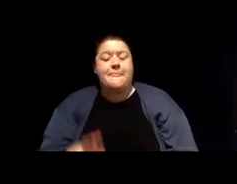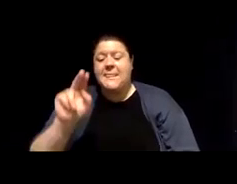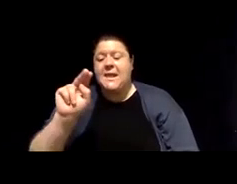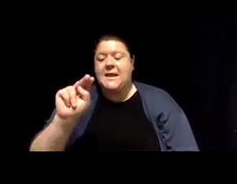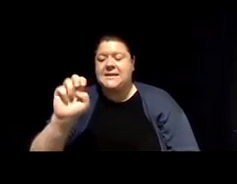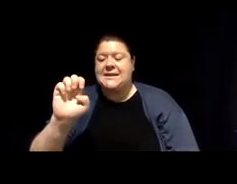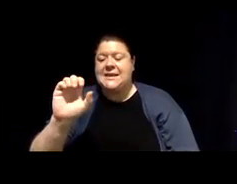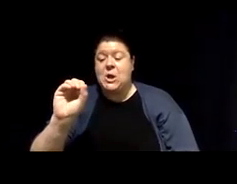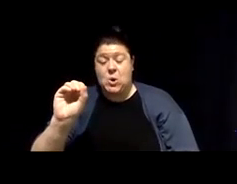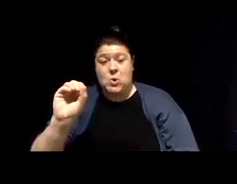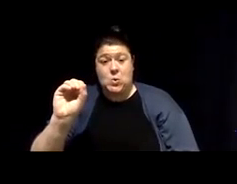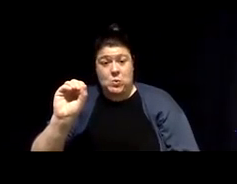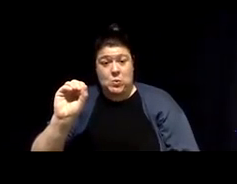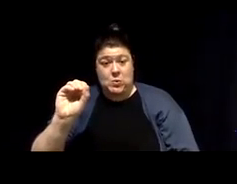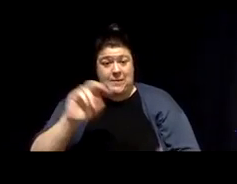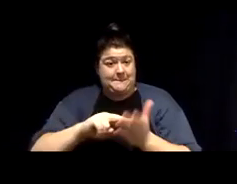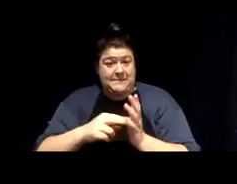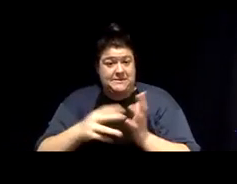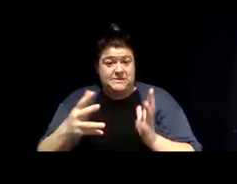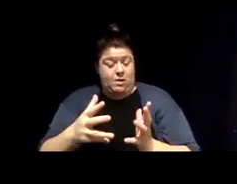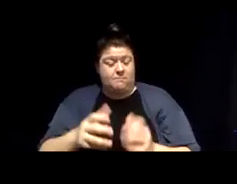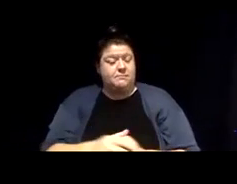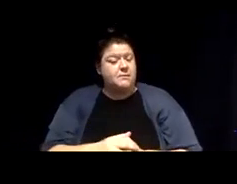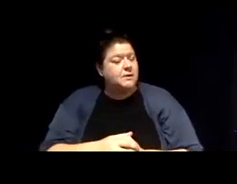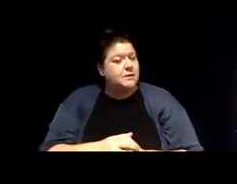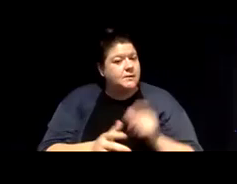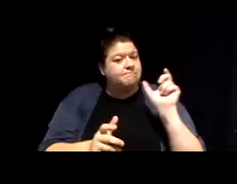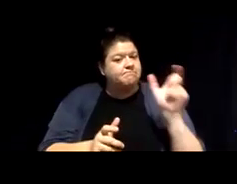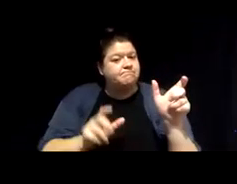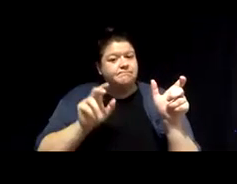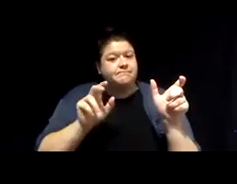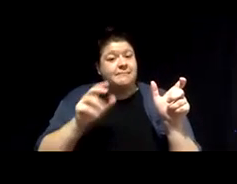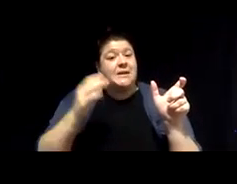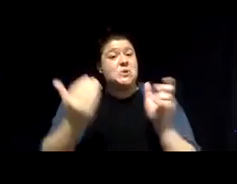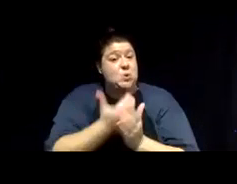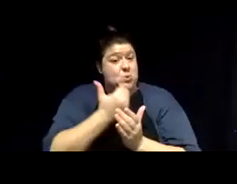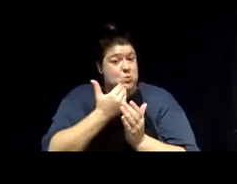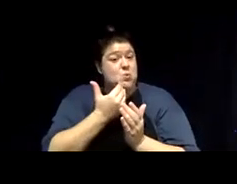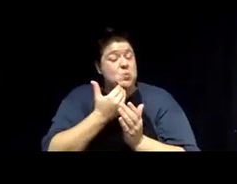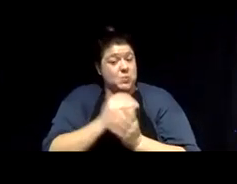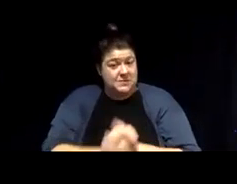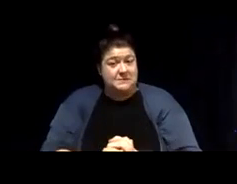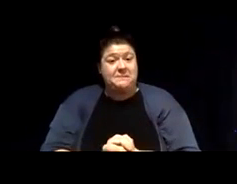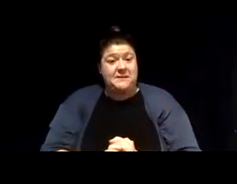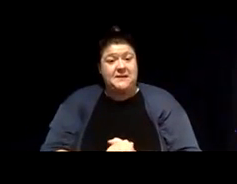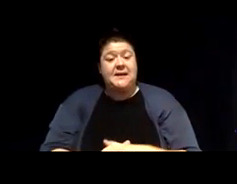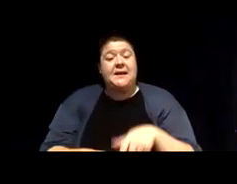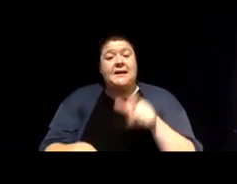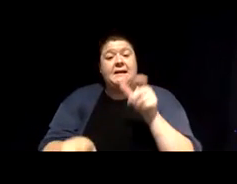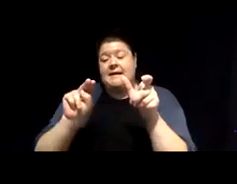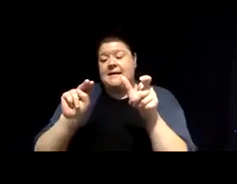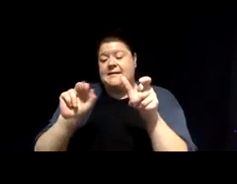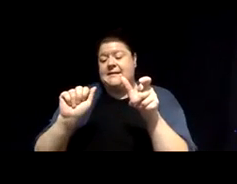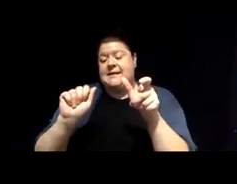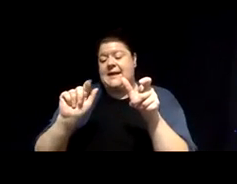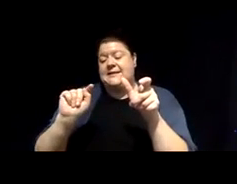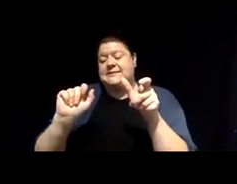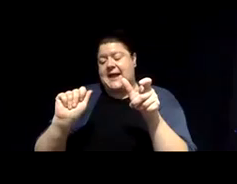What's neo? New. New. Mm-hmm. What's nata?